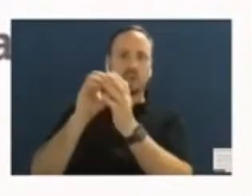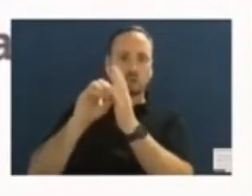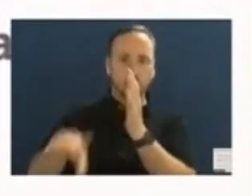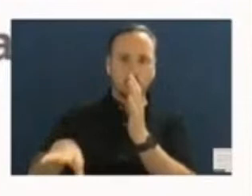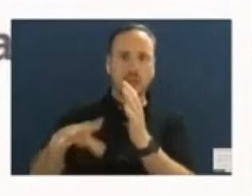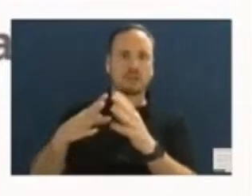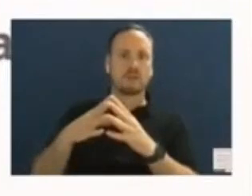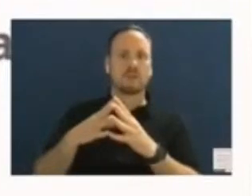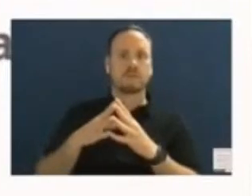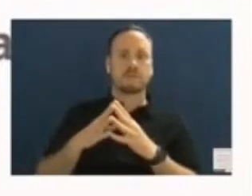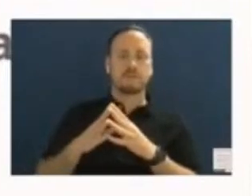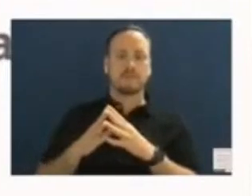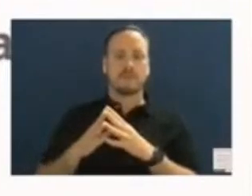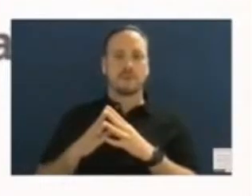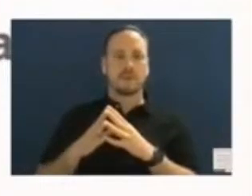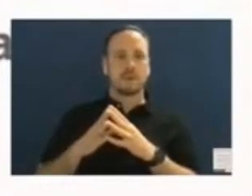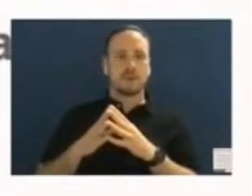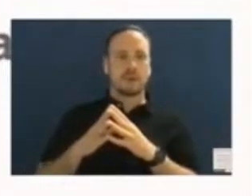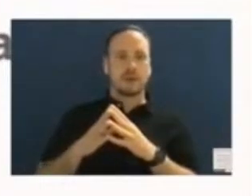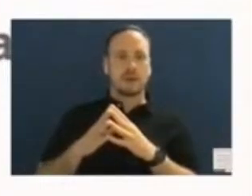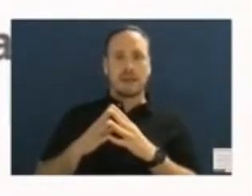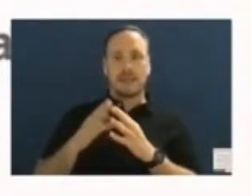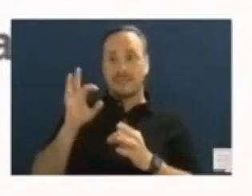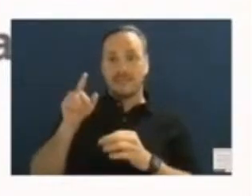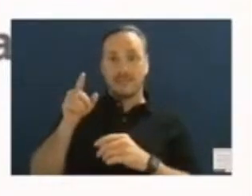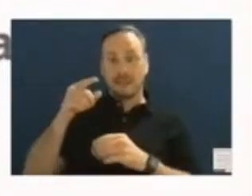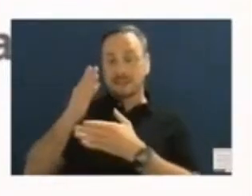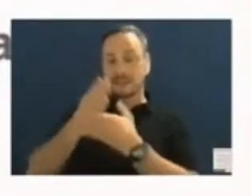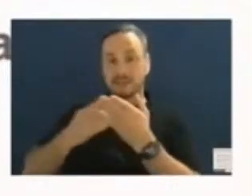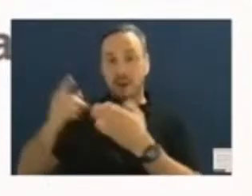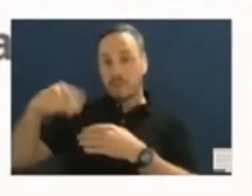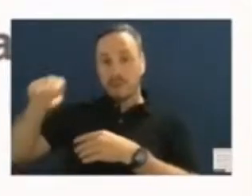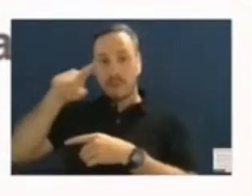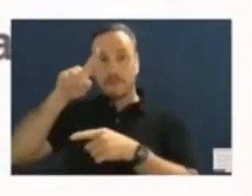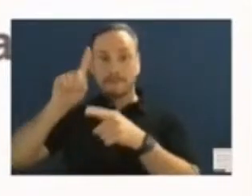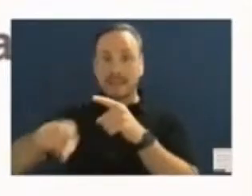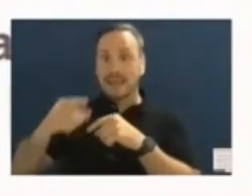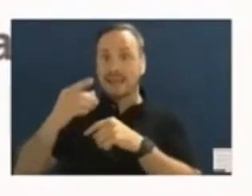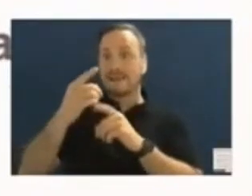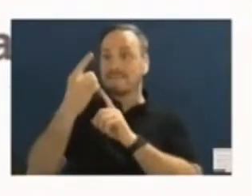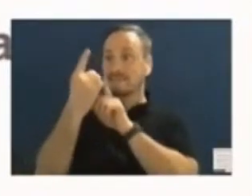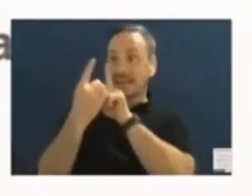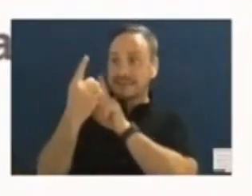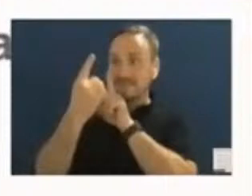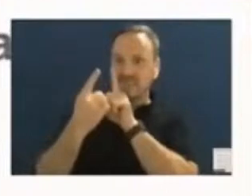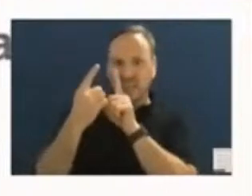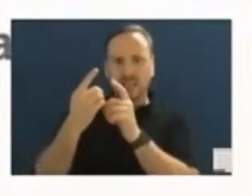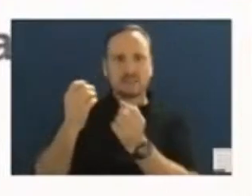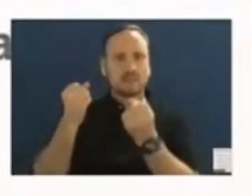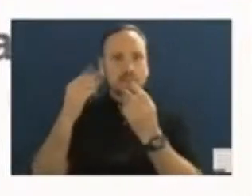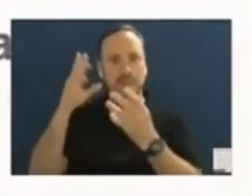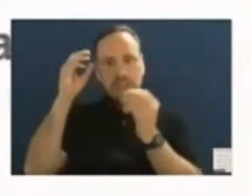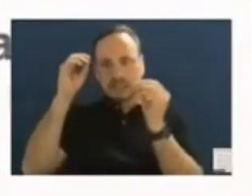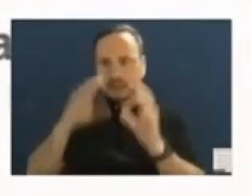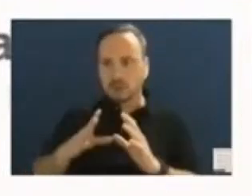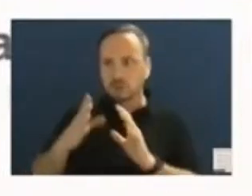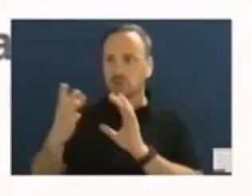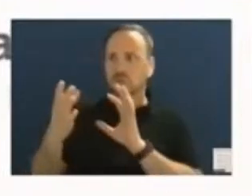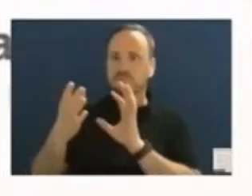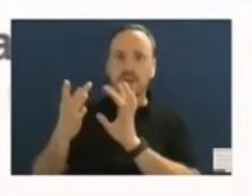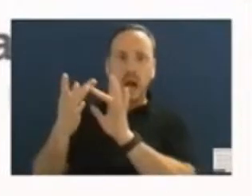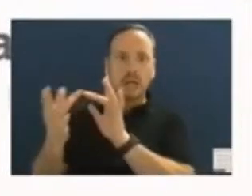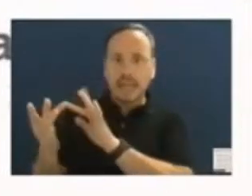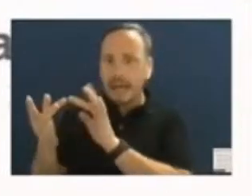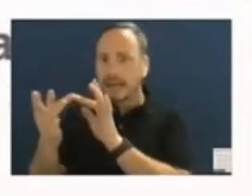opportunity to have an in-person experience first, that their initial interactions and relationship building with students were via